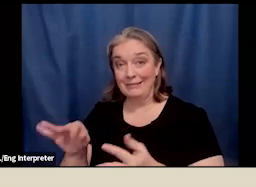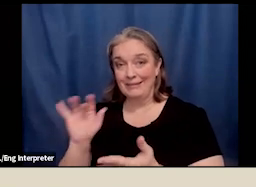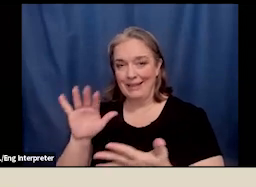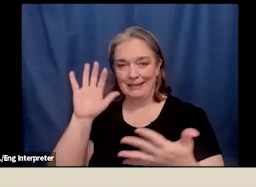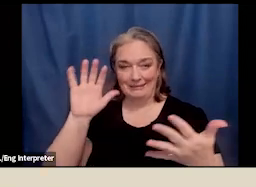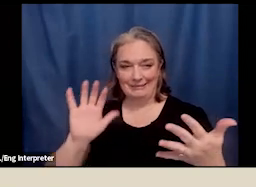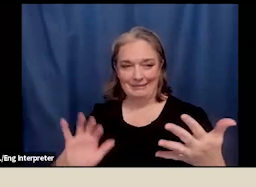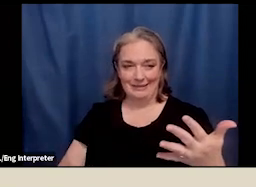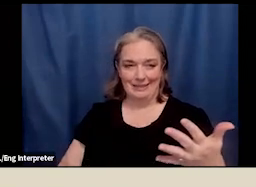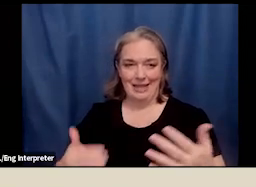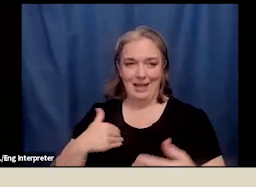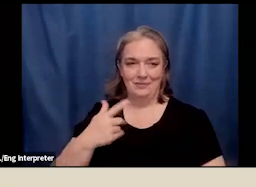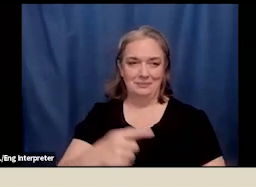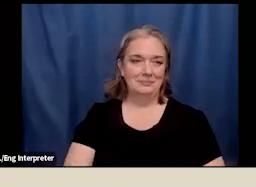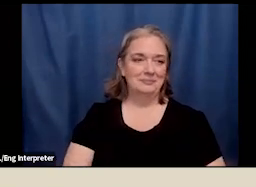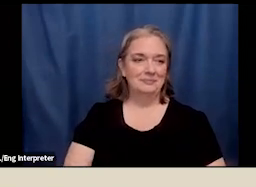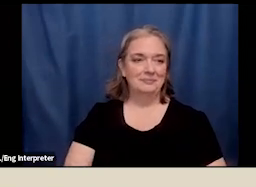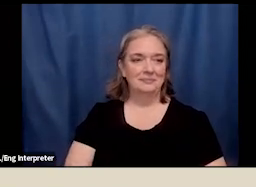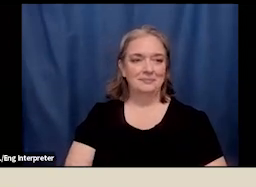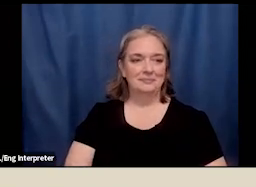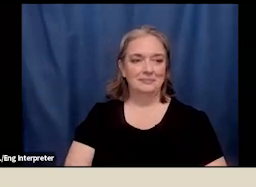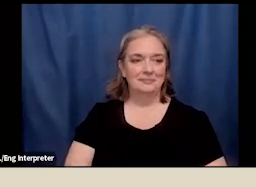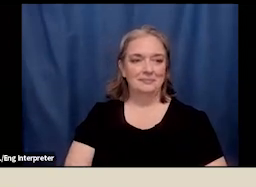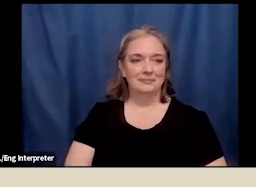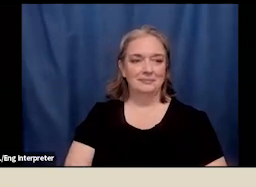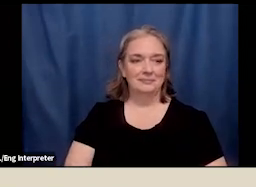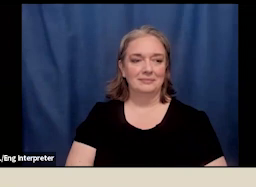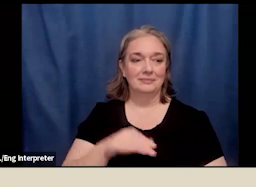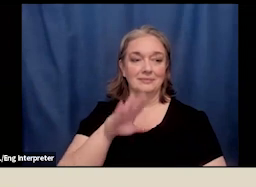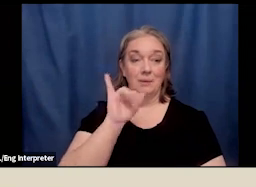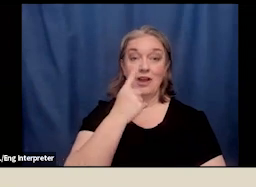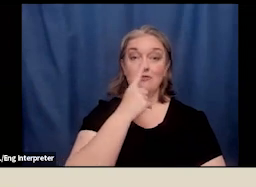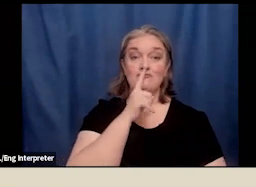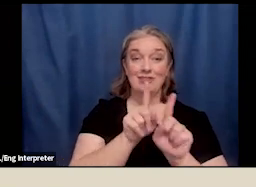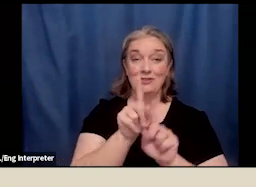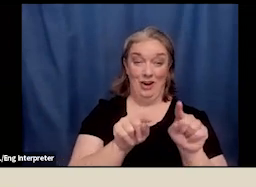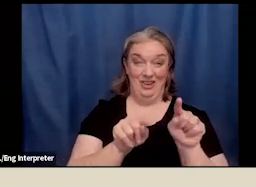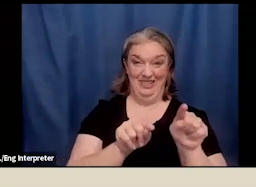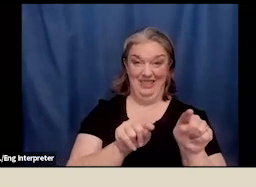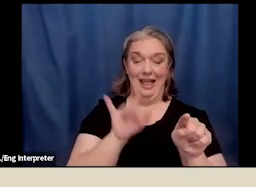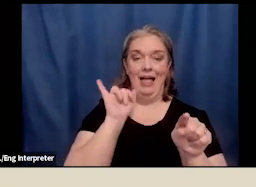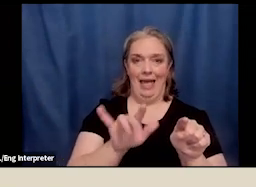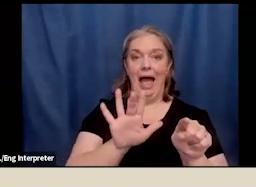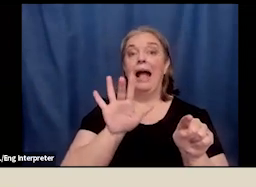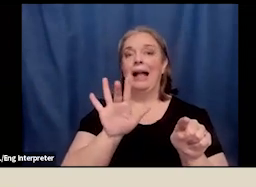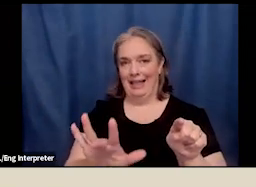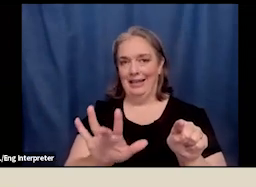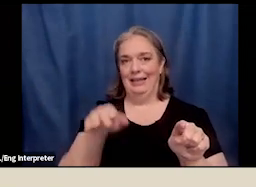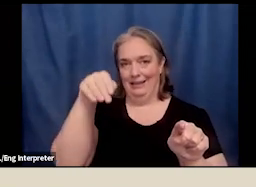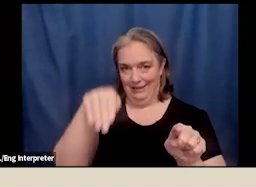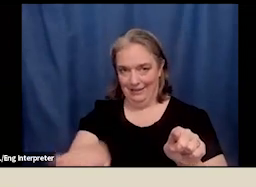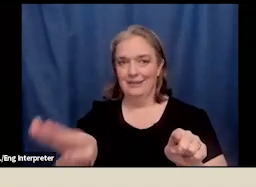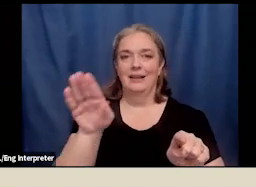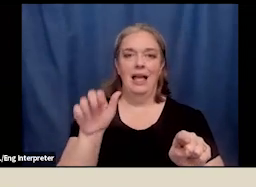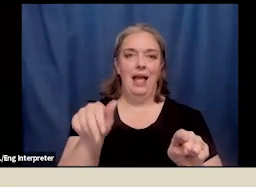But that top little link right there where the red star is how you actually get into the